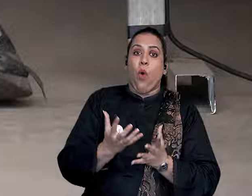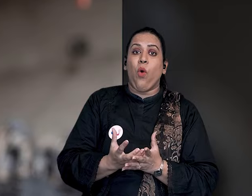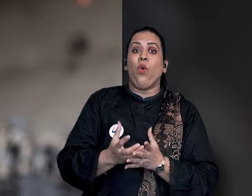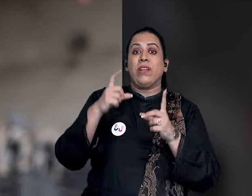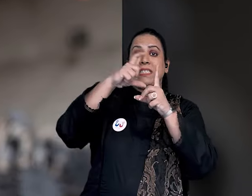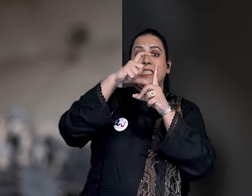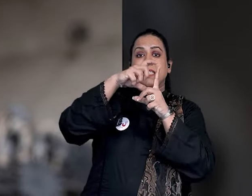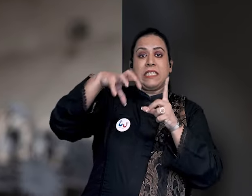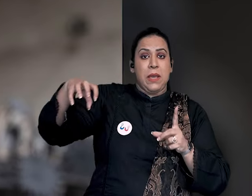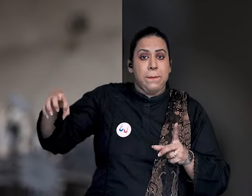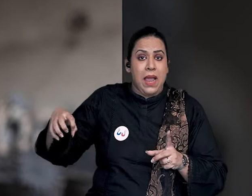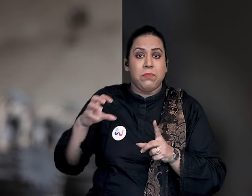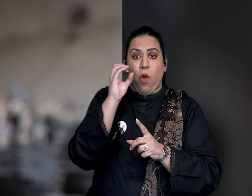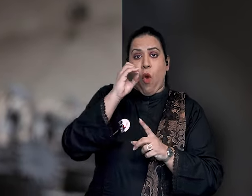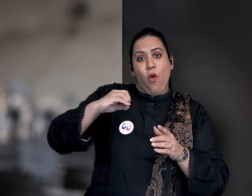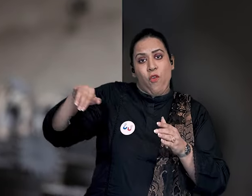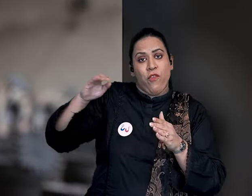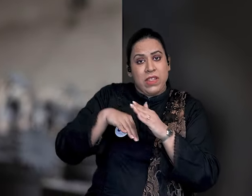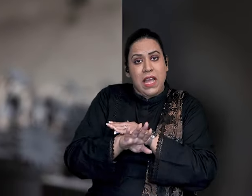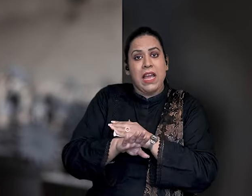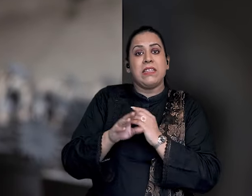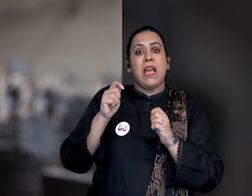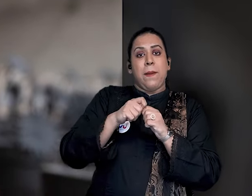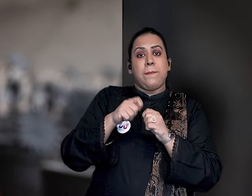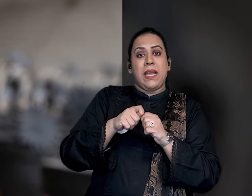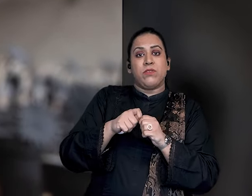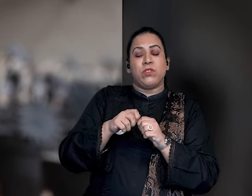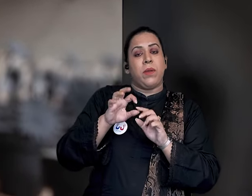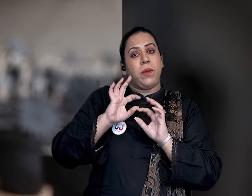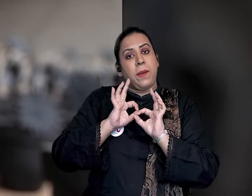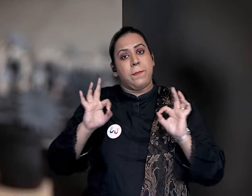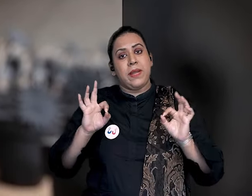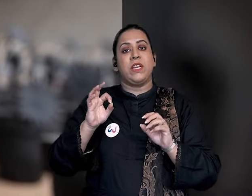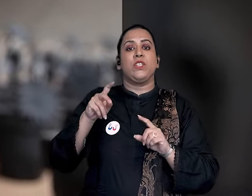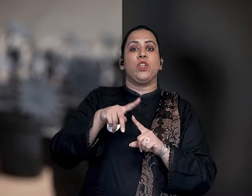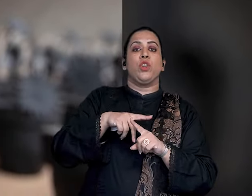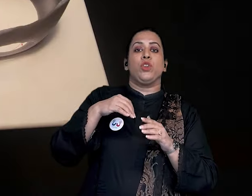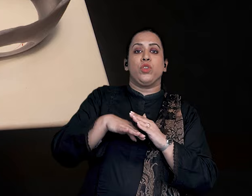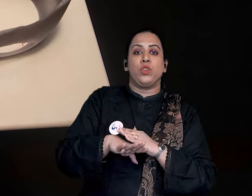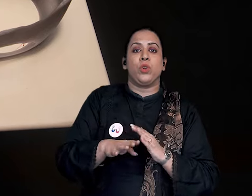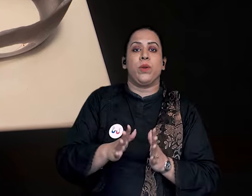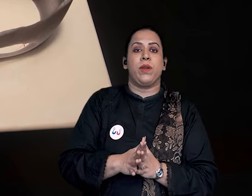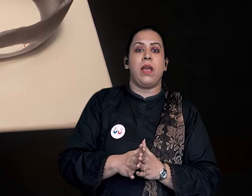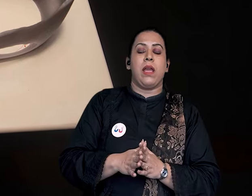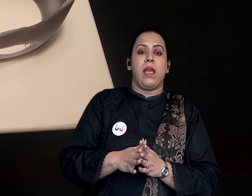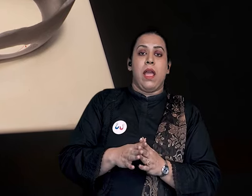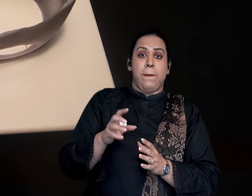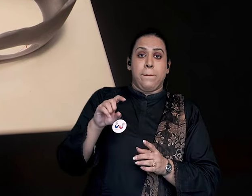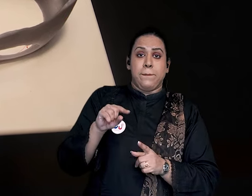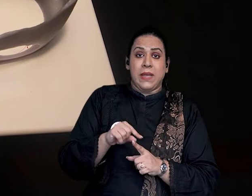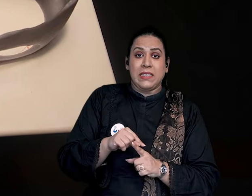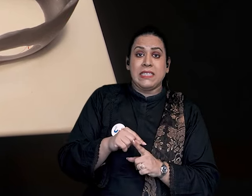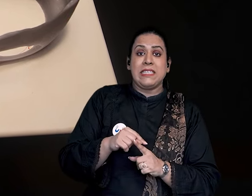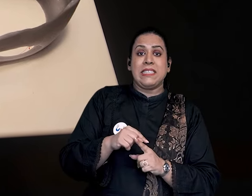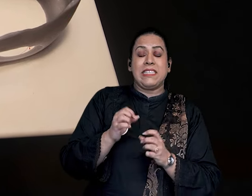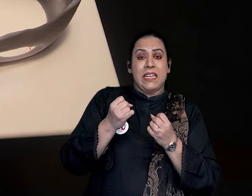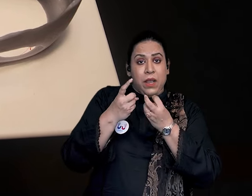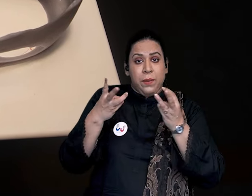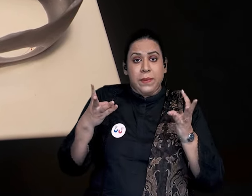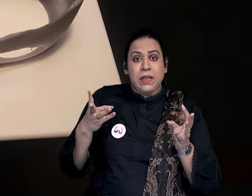every capacity. So the artists could engage with all the experts over there, all the materials over there that starts